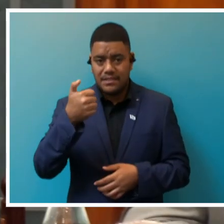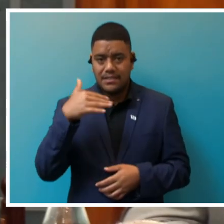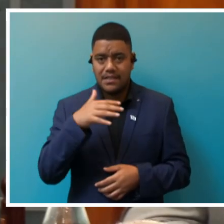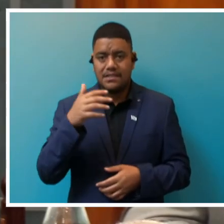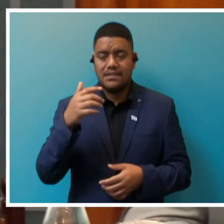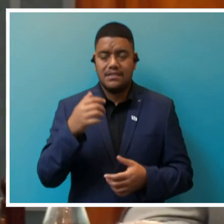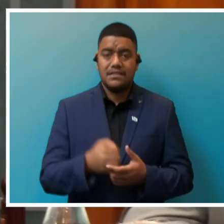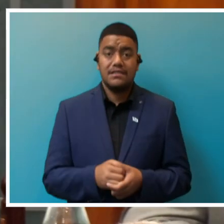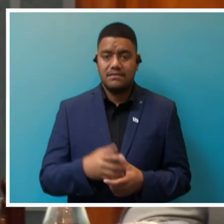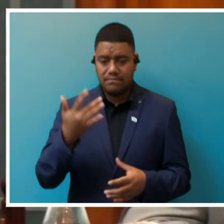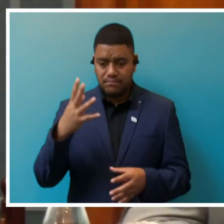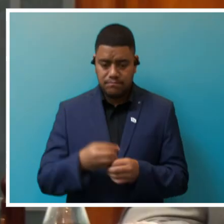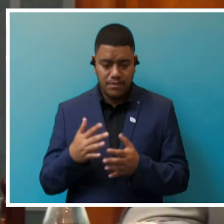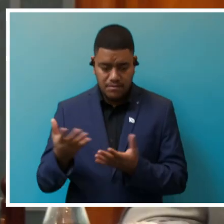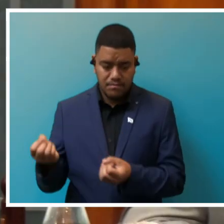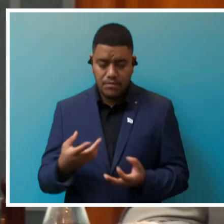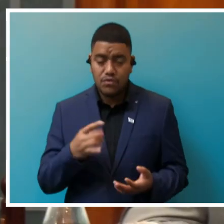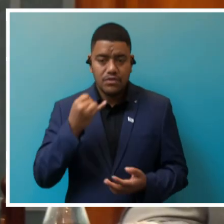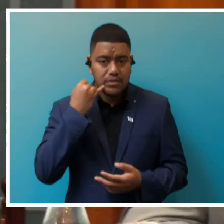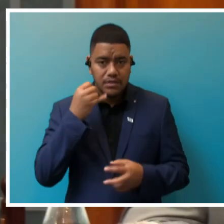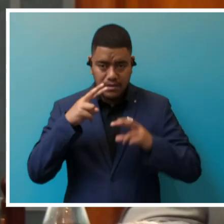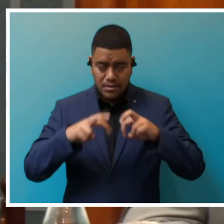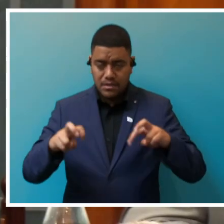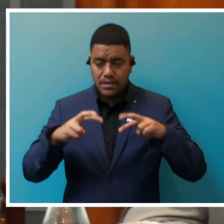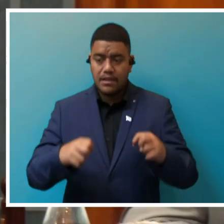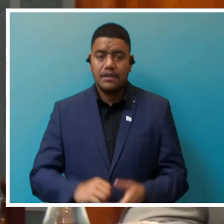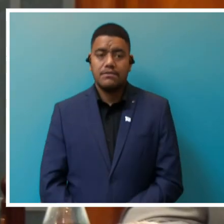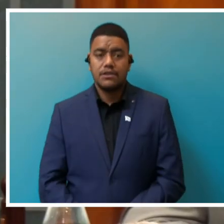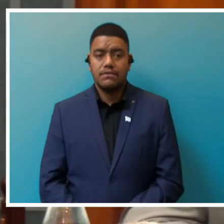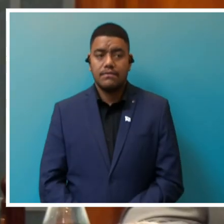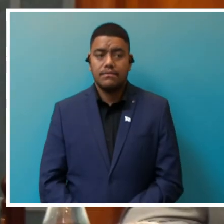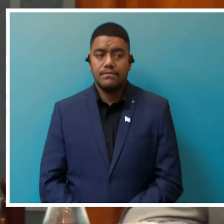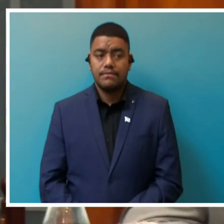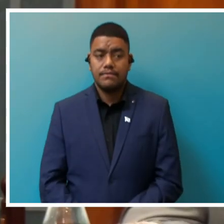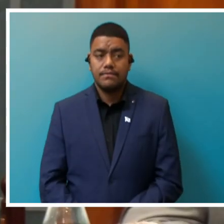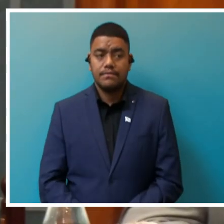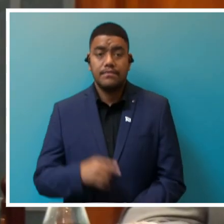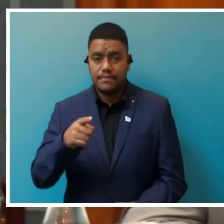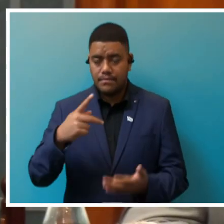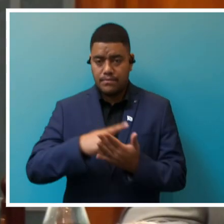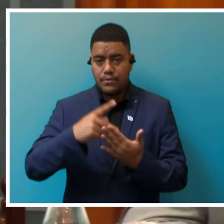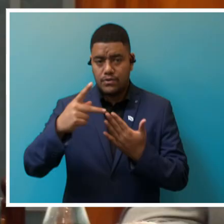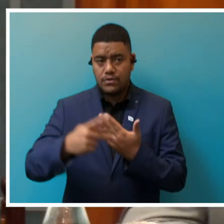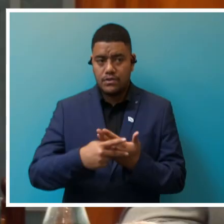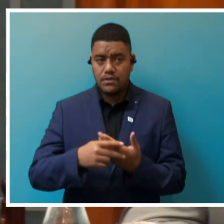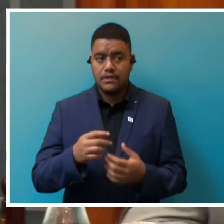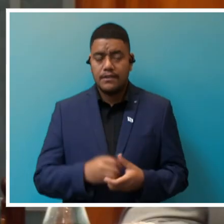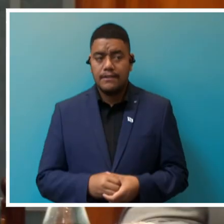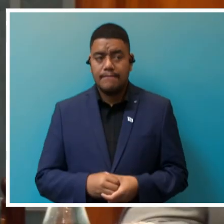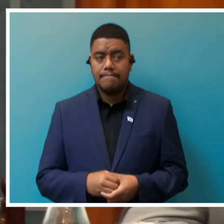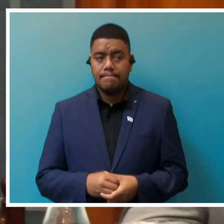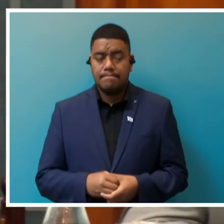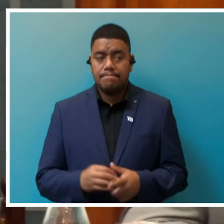been allocated to the Sheep Research and Extension Initiative. This project focuses on breed